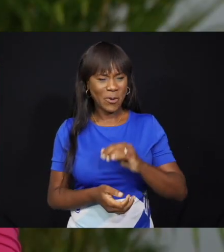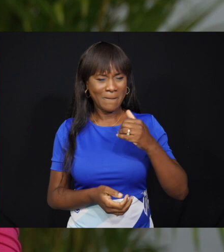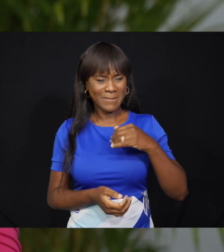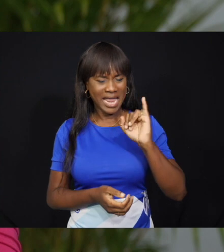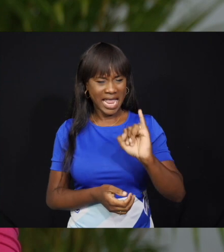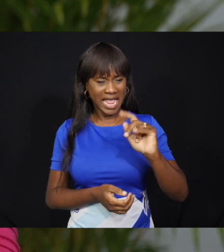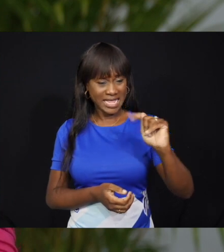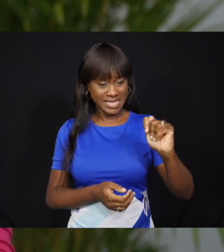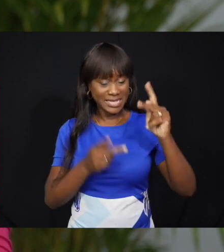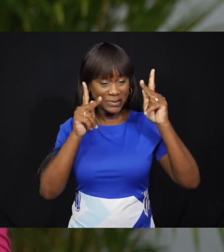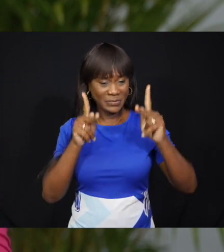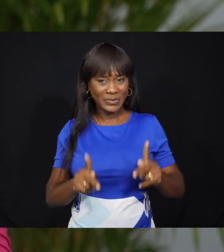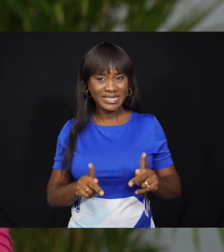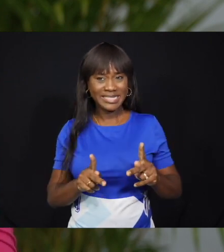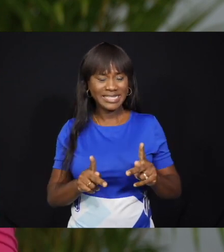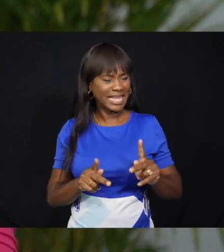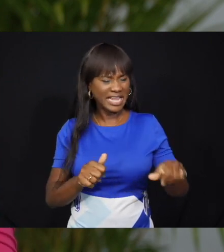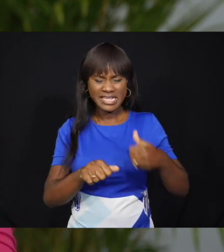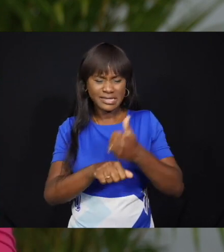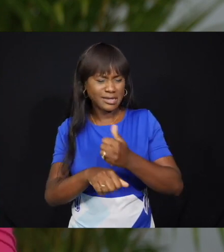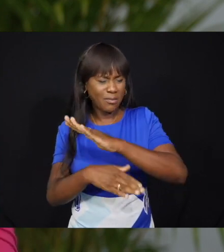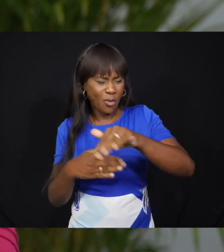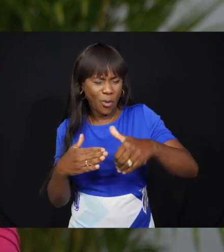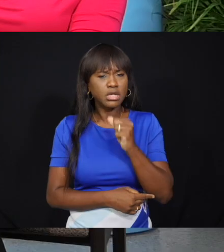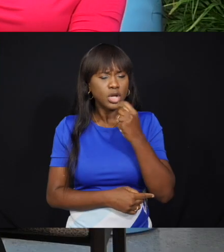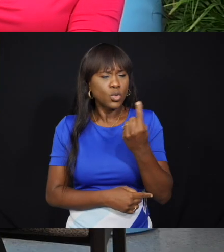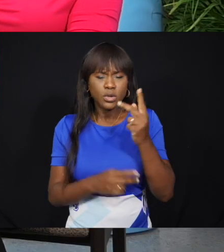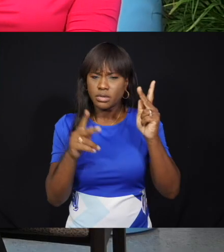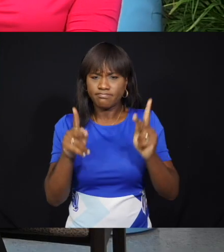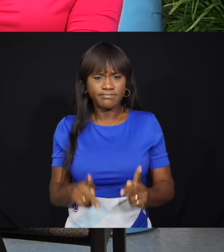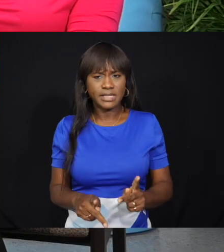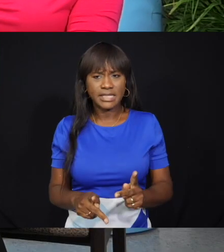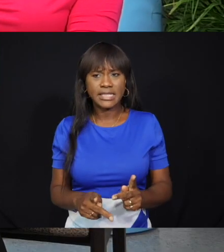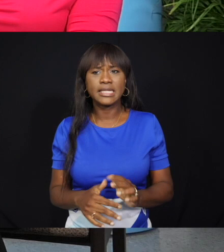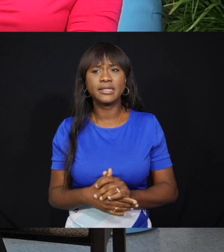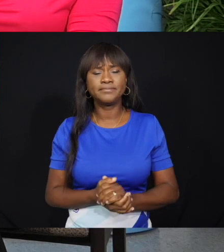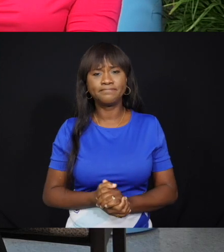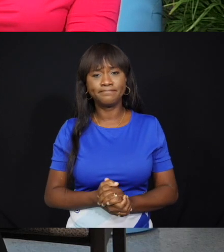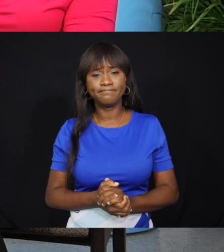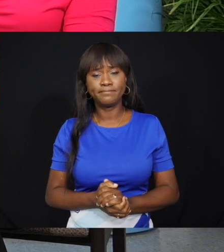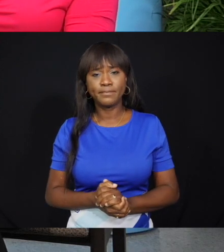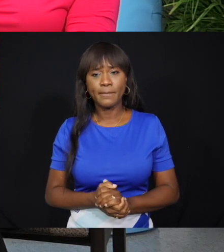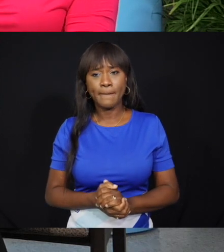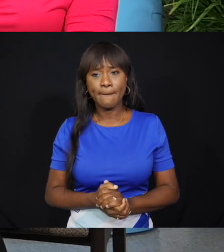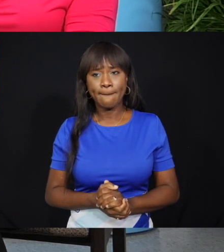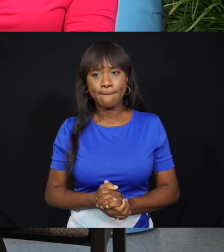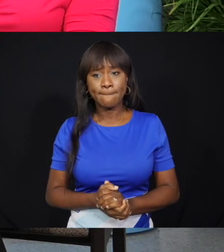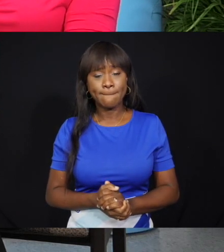of excitement. I really always like to learn. Understand this growth process is a